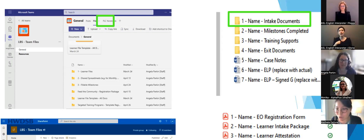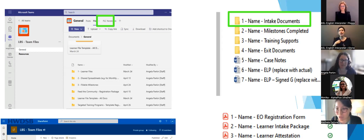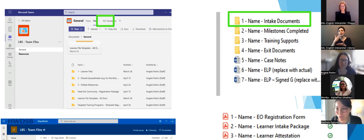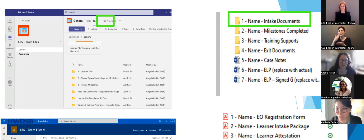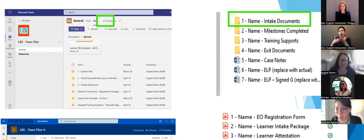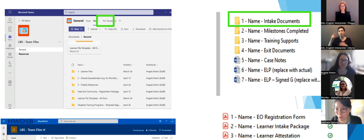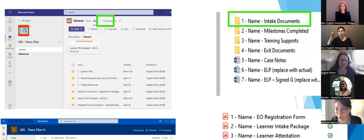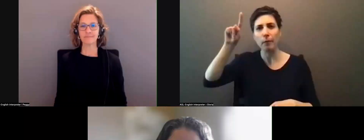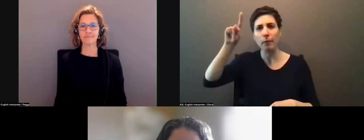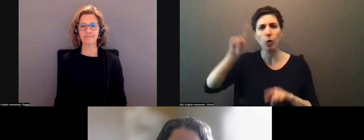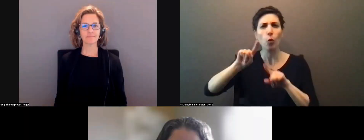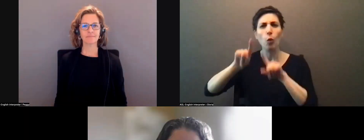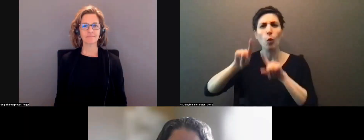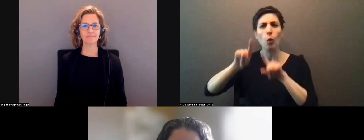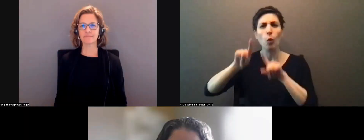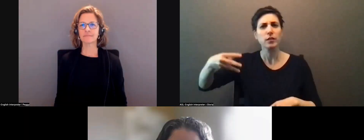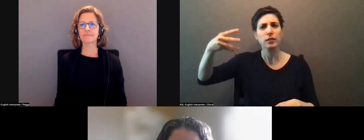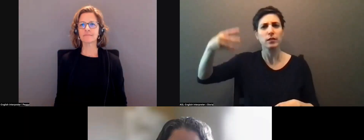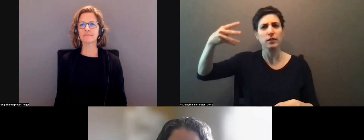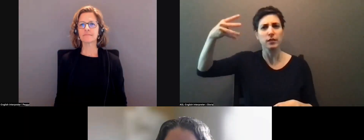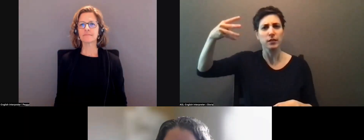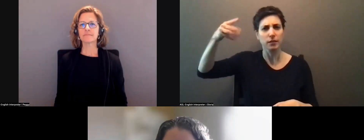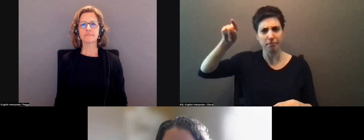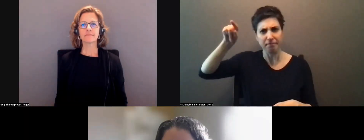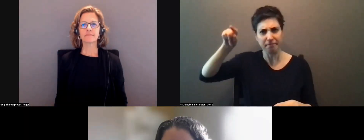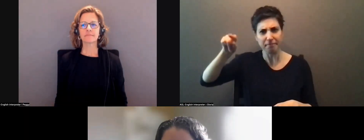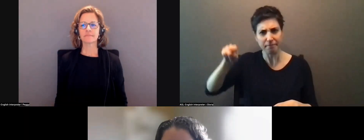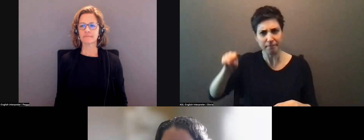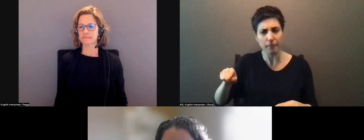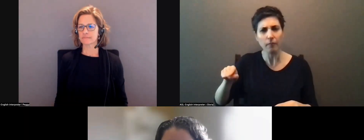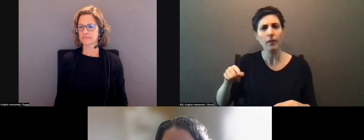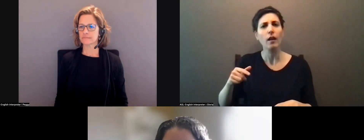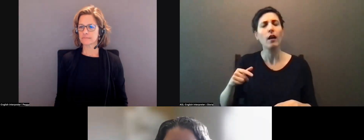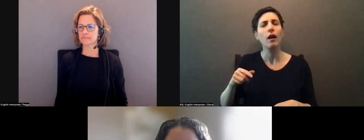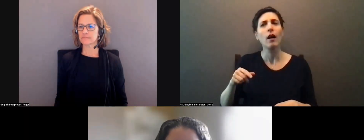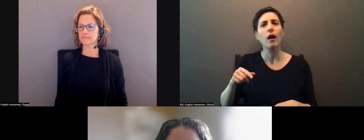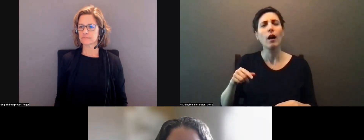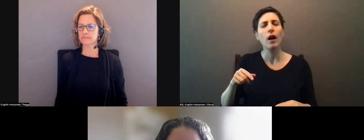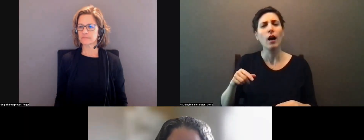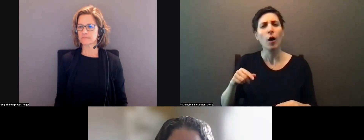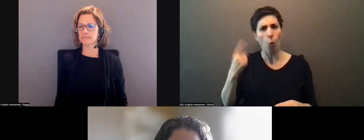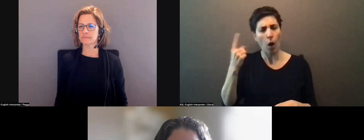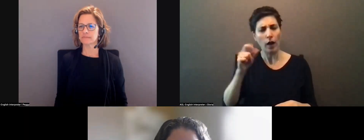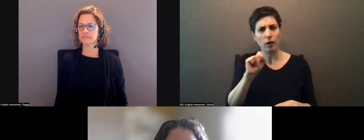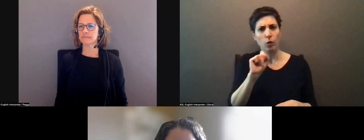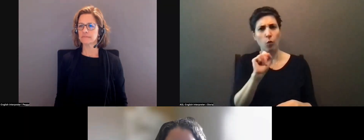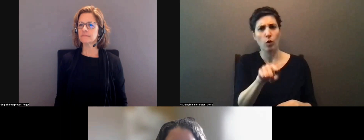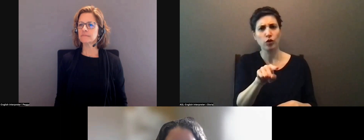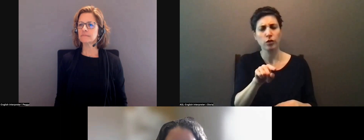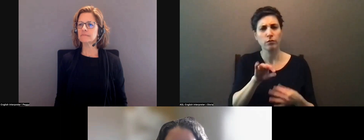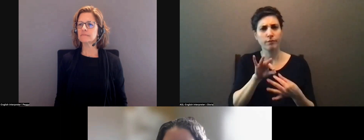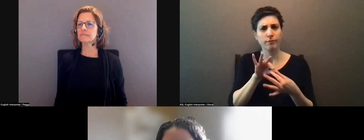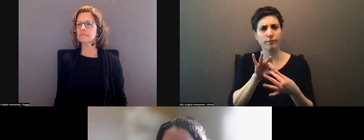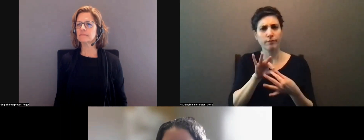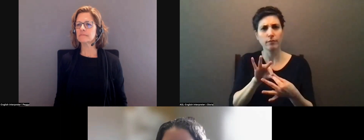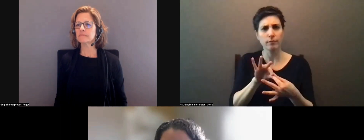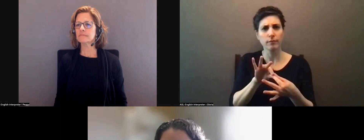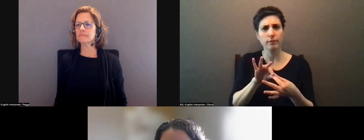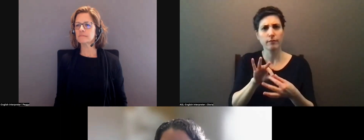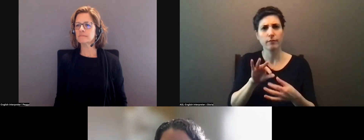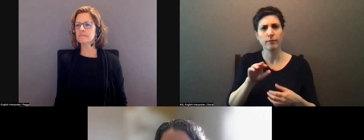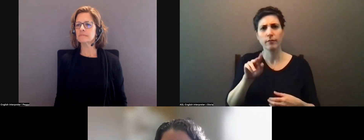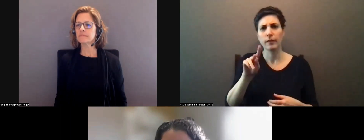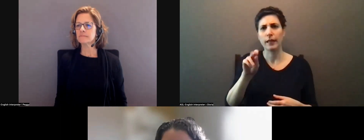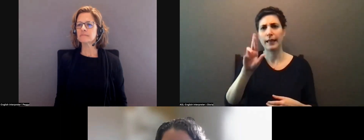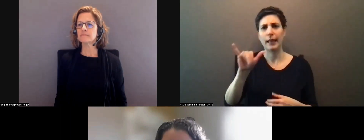was a question before Sarah asked her question, but you could, and I know, I think it was related to Carrie Skills Upgrading